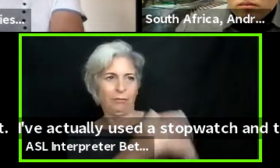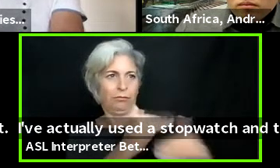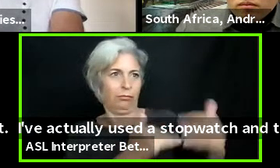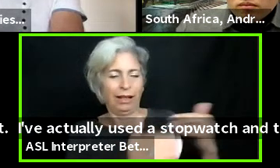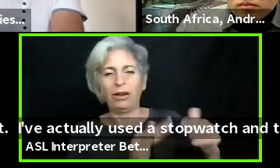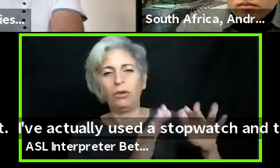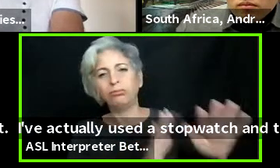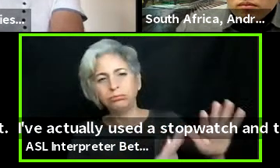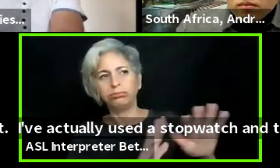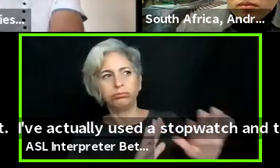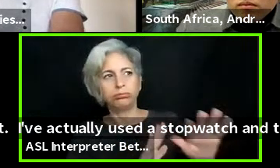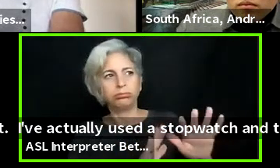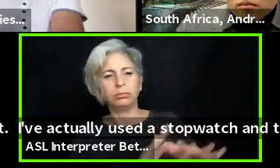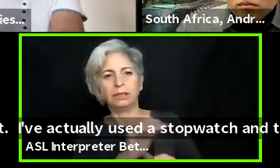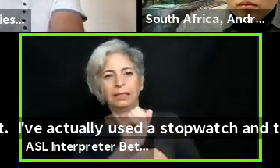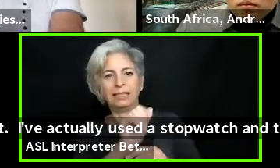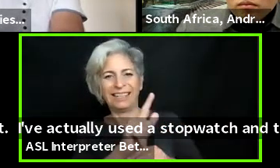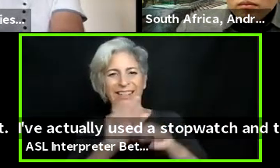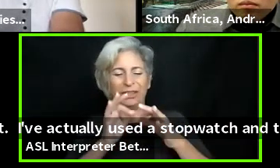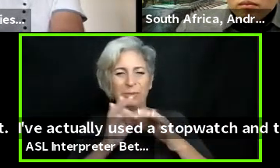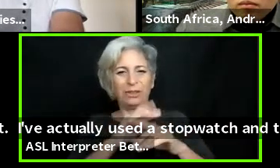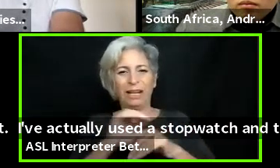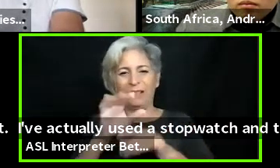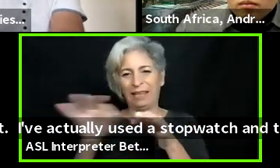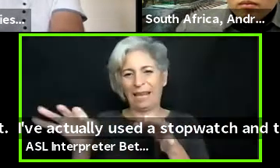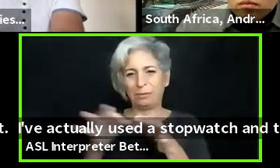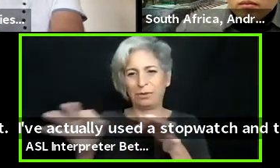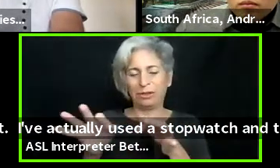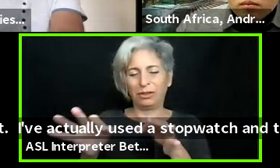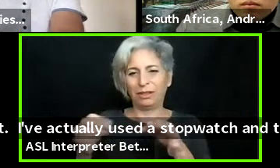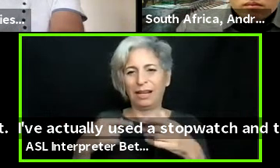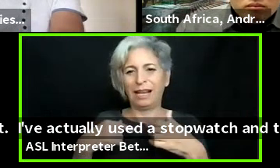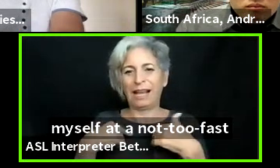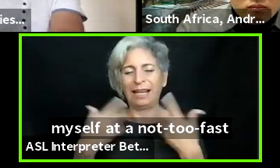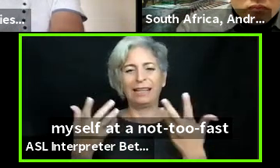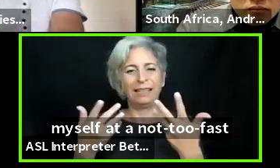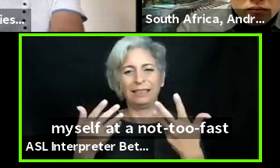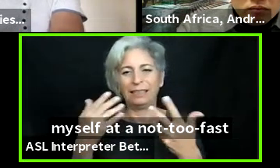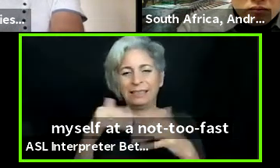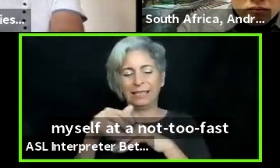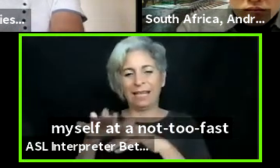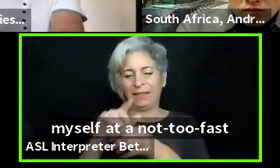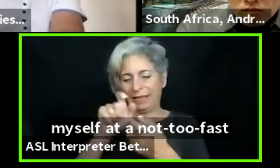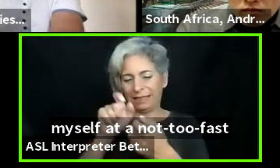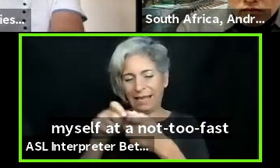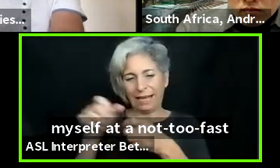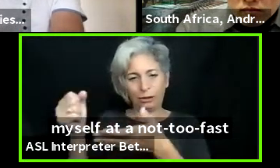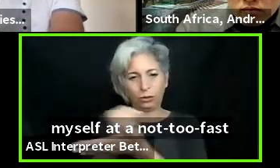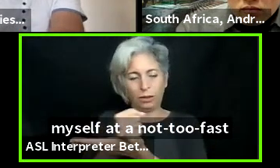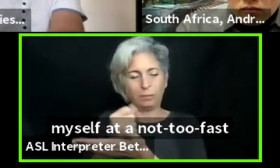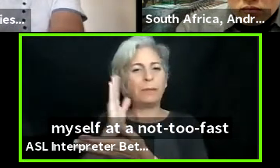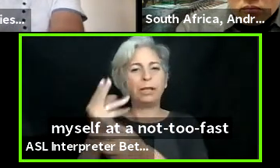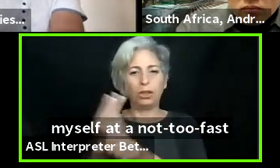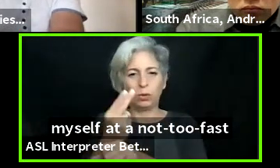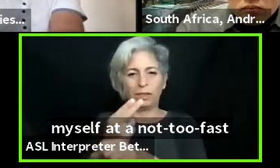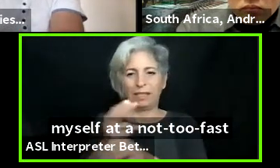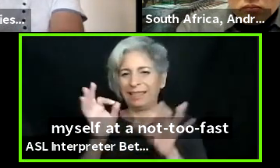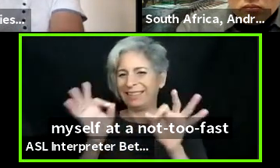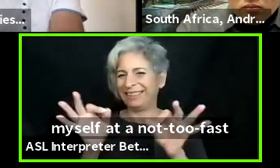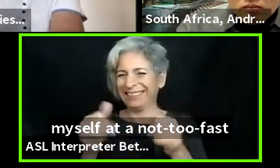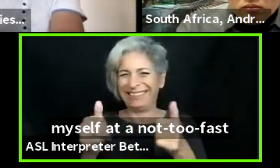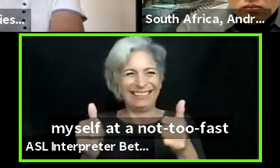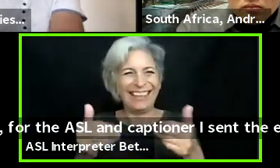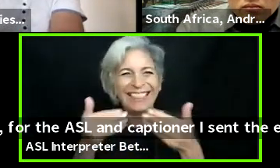And for the ASL interpreter and the captioner, I sent the exact script that it should go no more